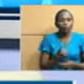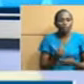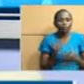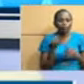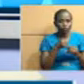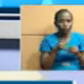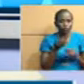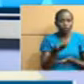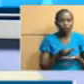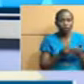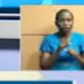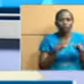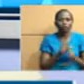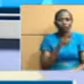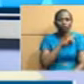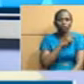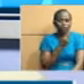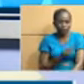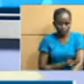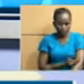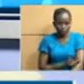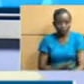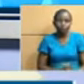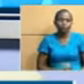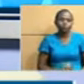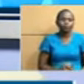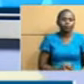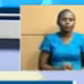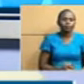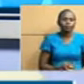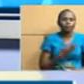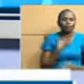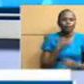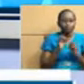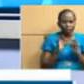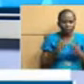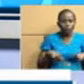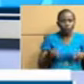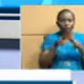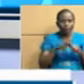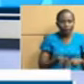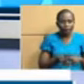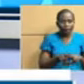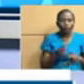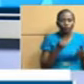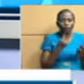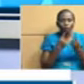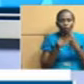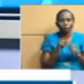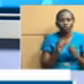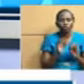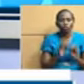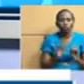about resources, and I really do not want us to sit here and resign to the fact that there is